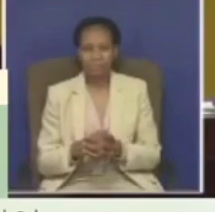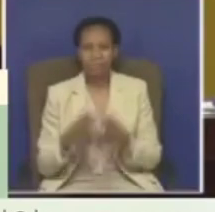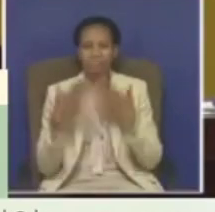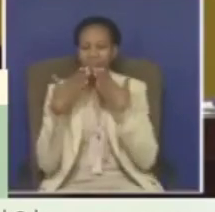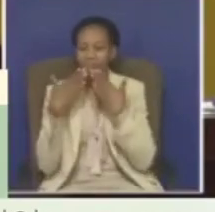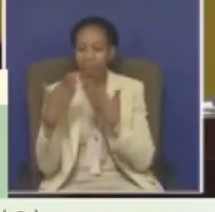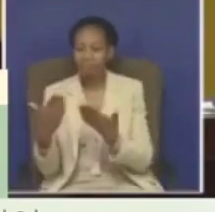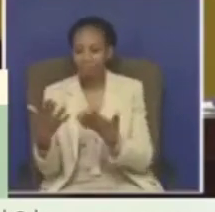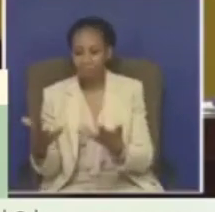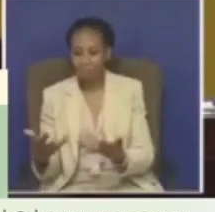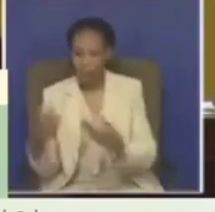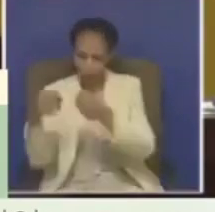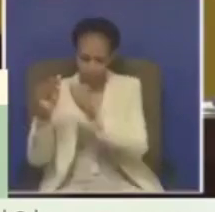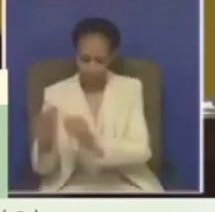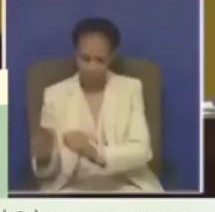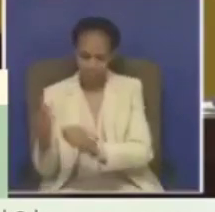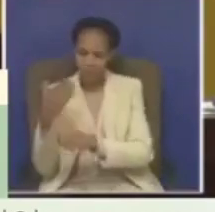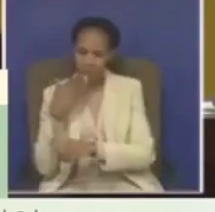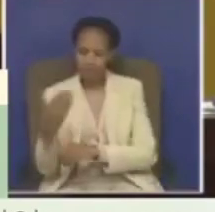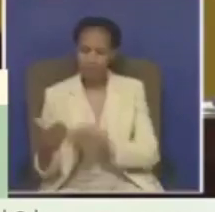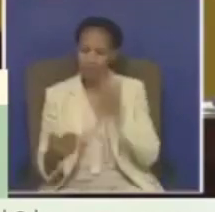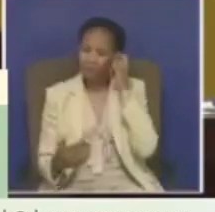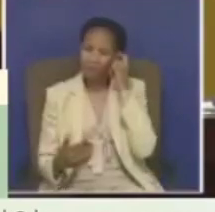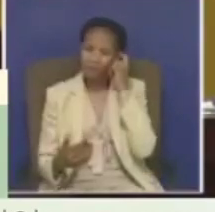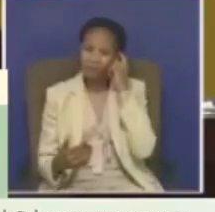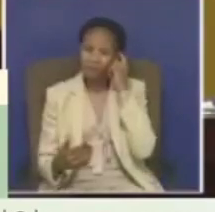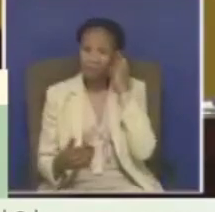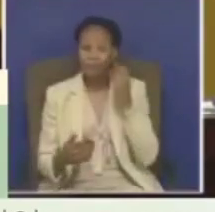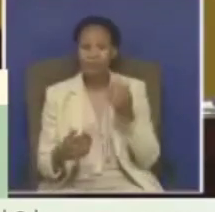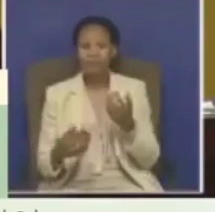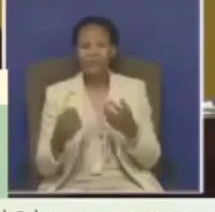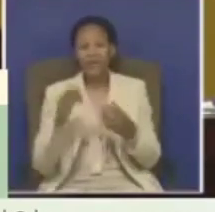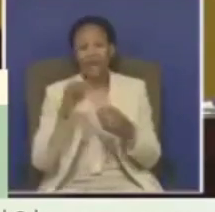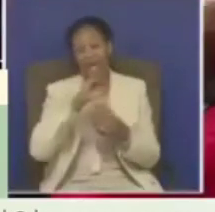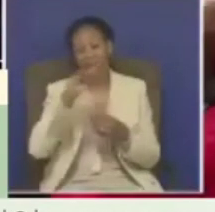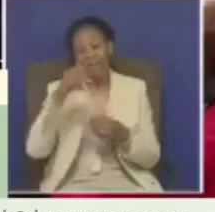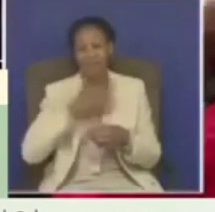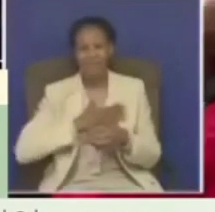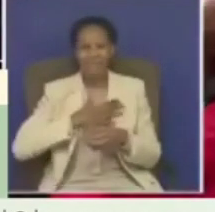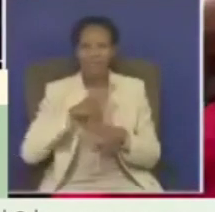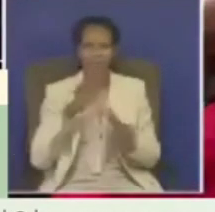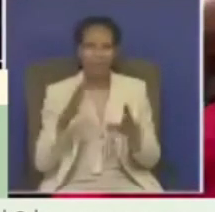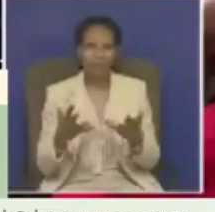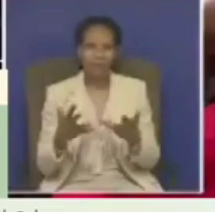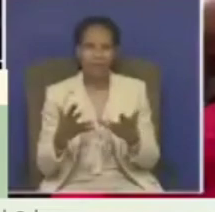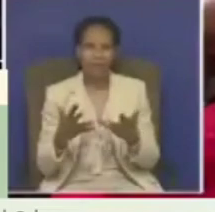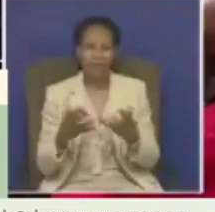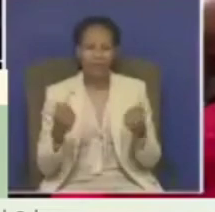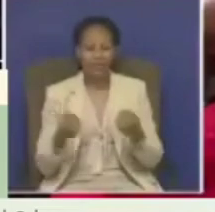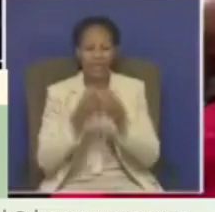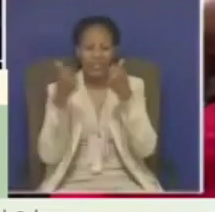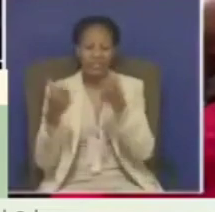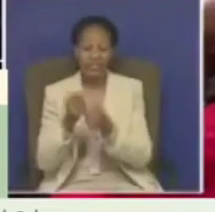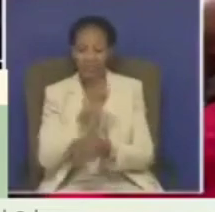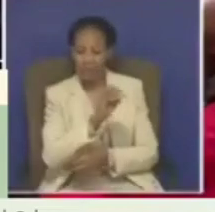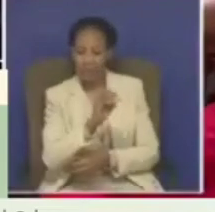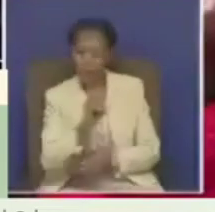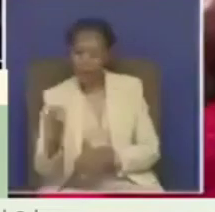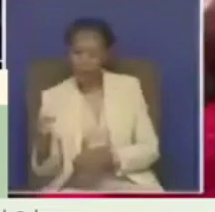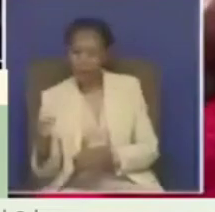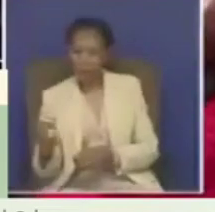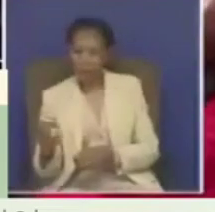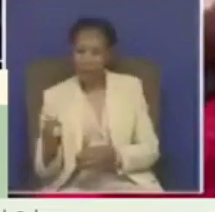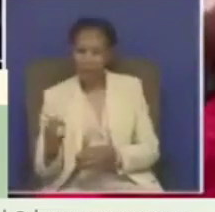Thank you, Chairperson. Chairperson, the IFP feel that the prevalent challenges